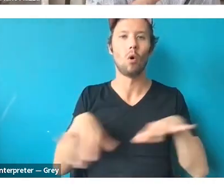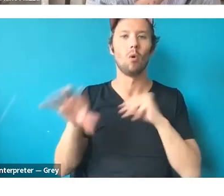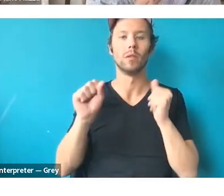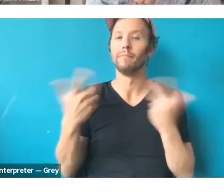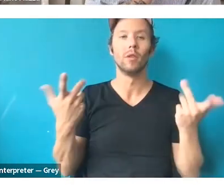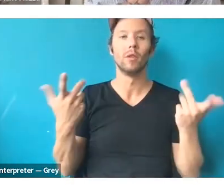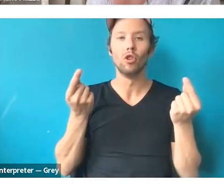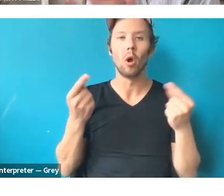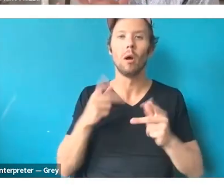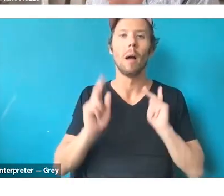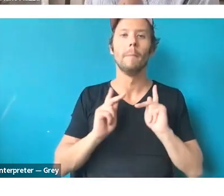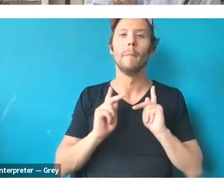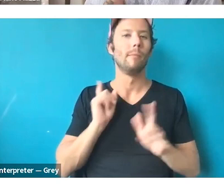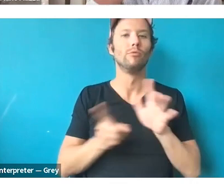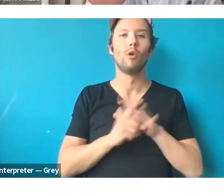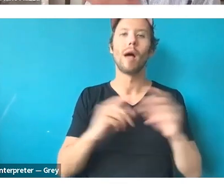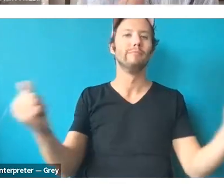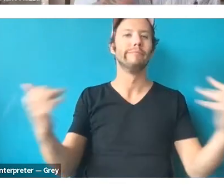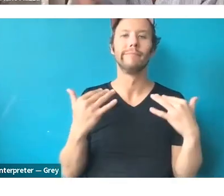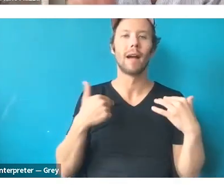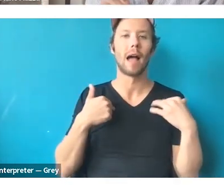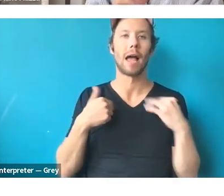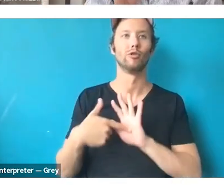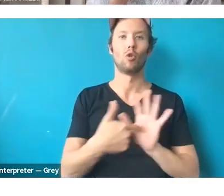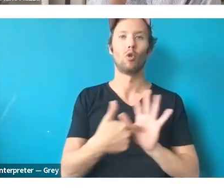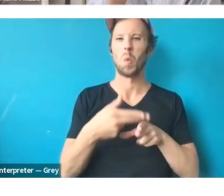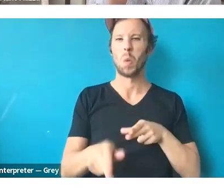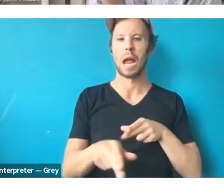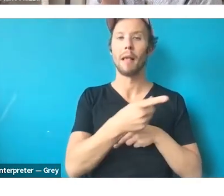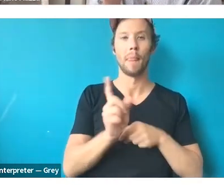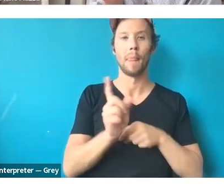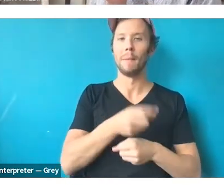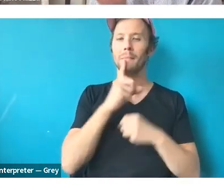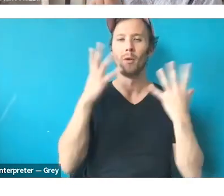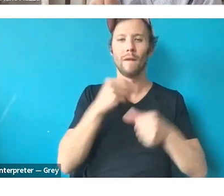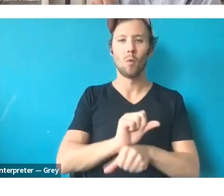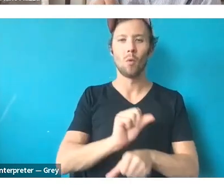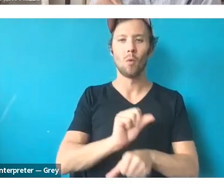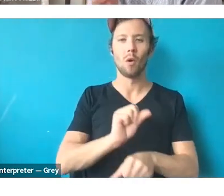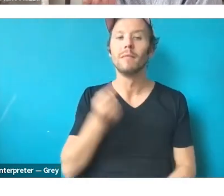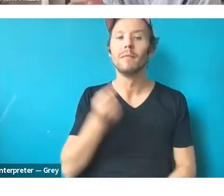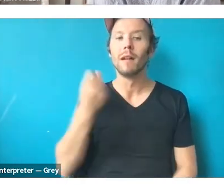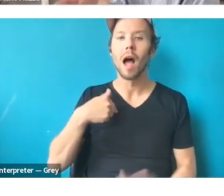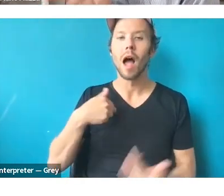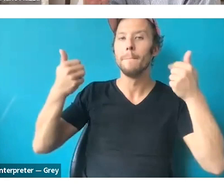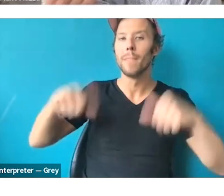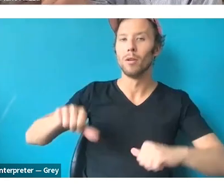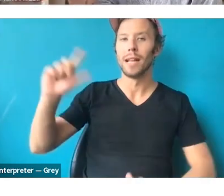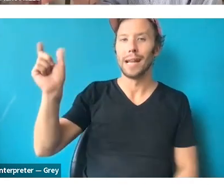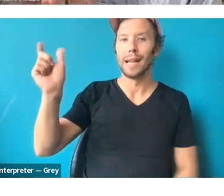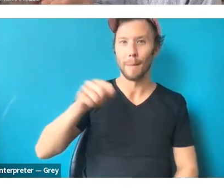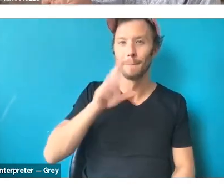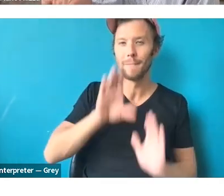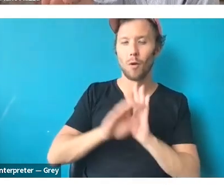demos and they went and they made beautiful work. Like I was getting people asking me when I posted this photo on Instagram if they could buy it. And I was like, these